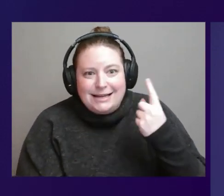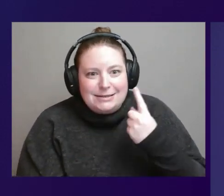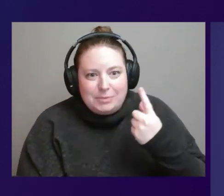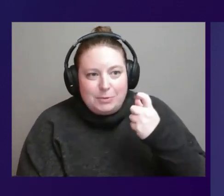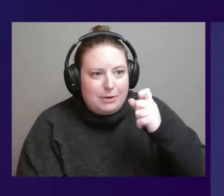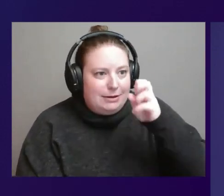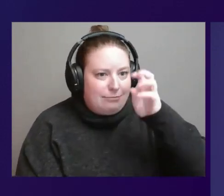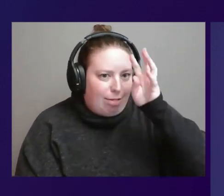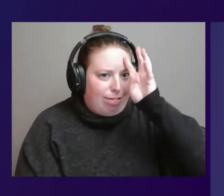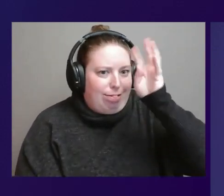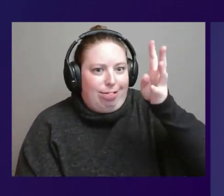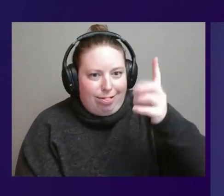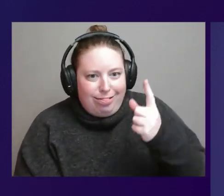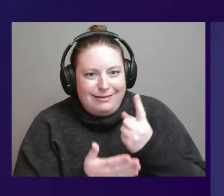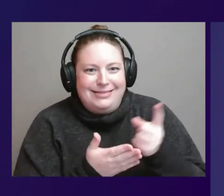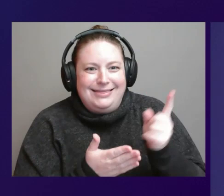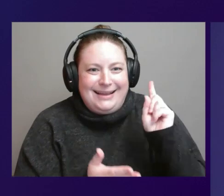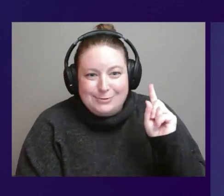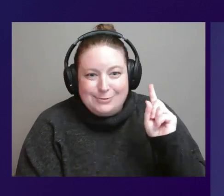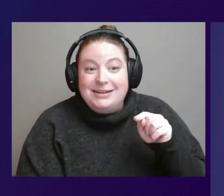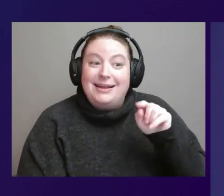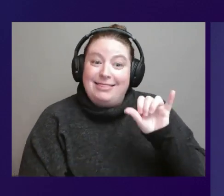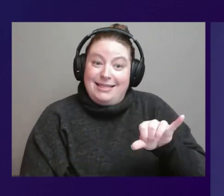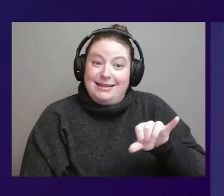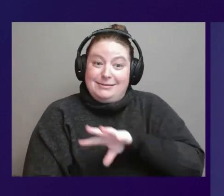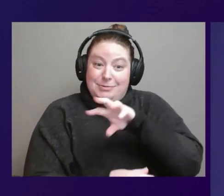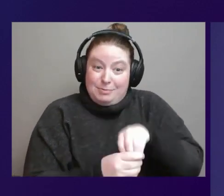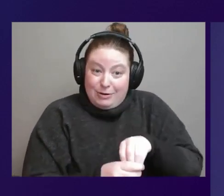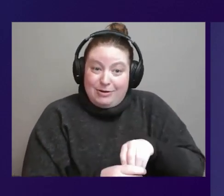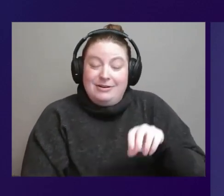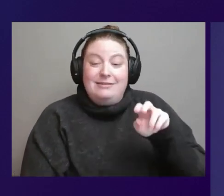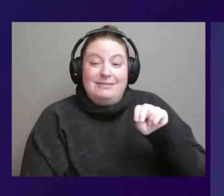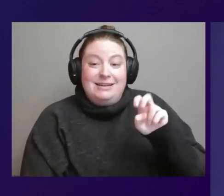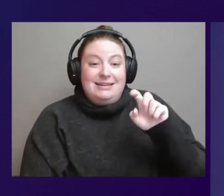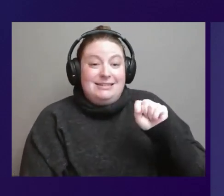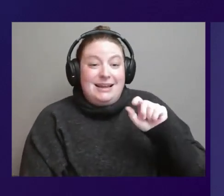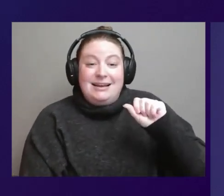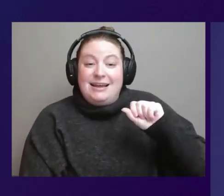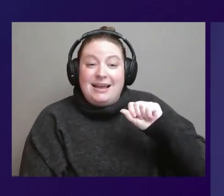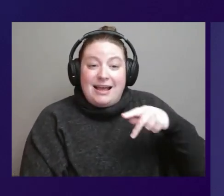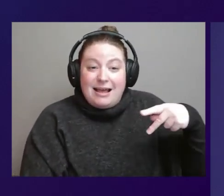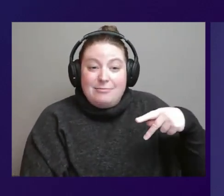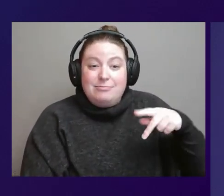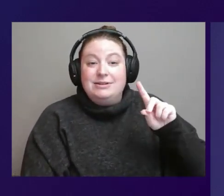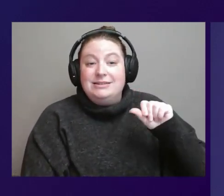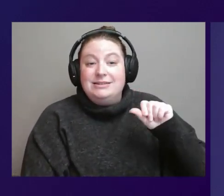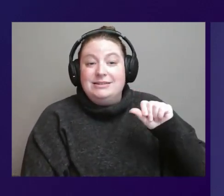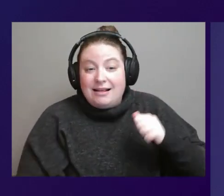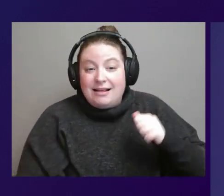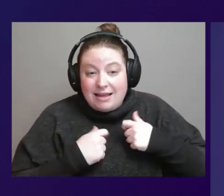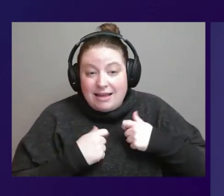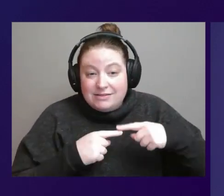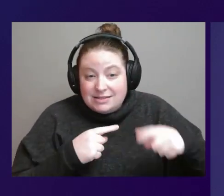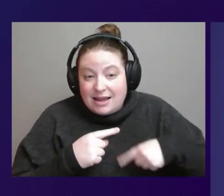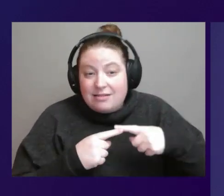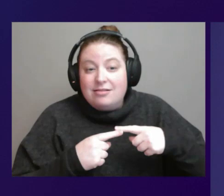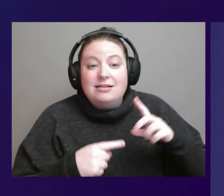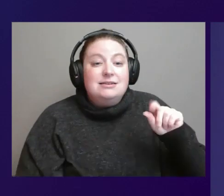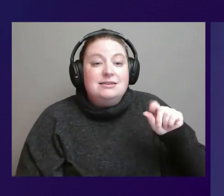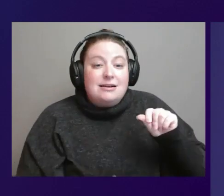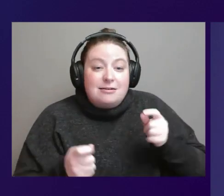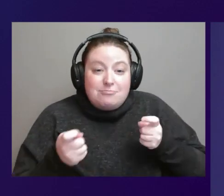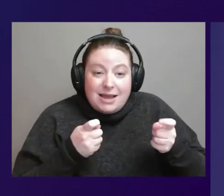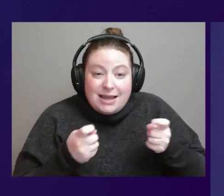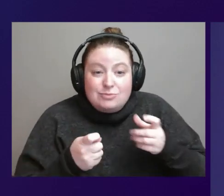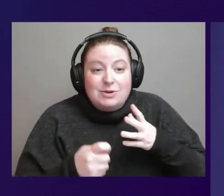this has been a staple part of NetApp data lifecycle as well as data management and archival for